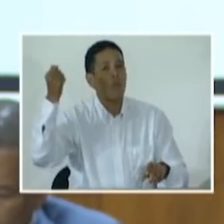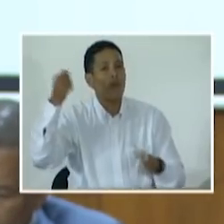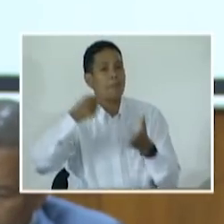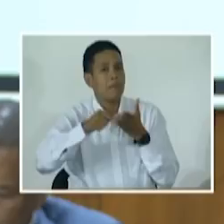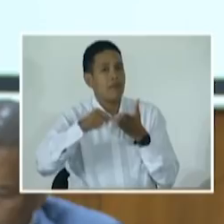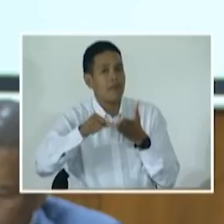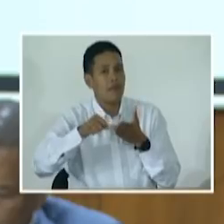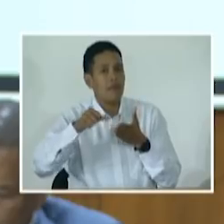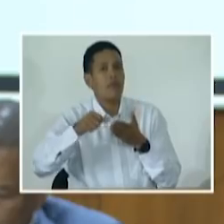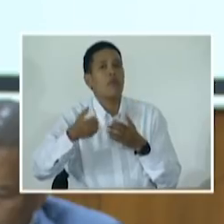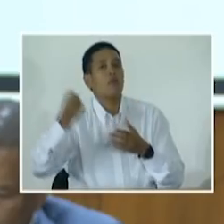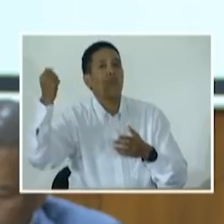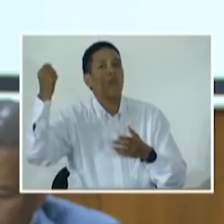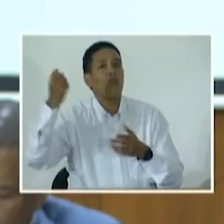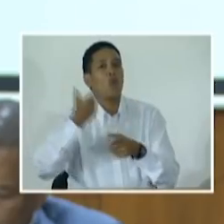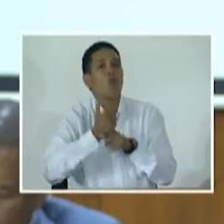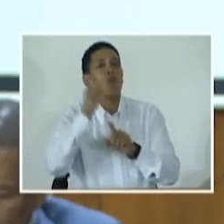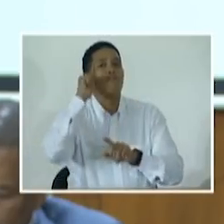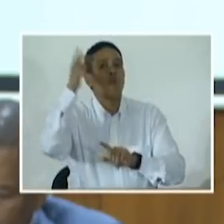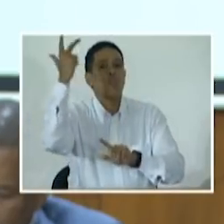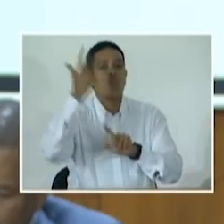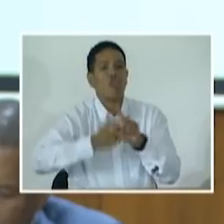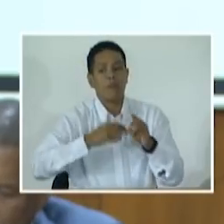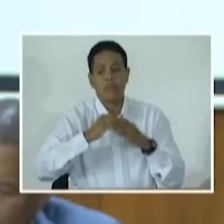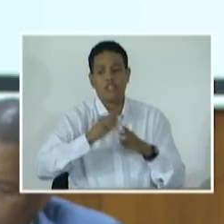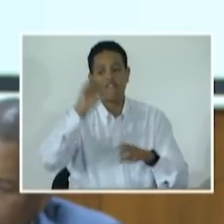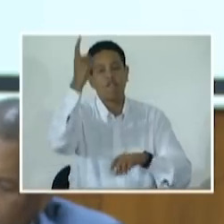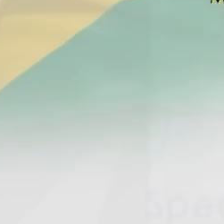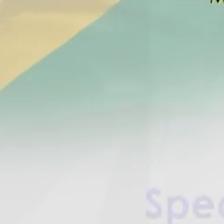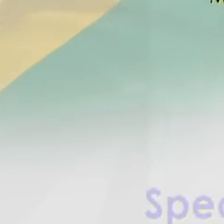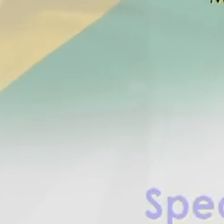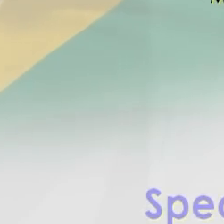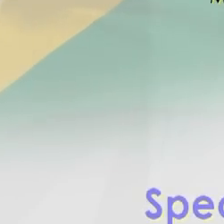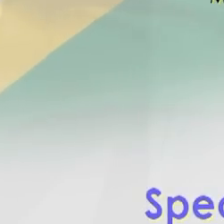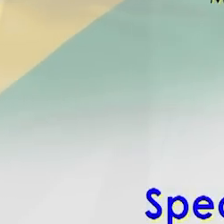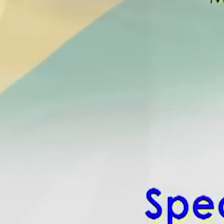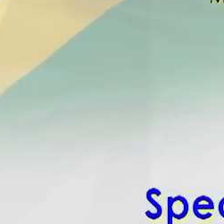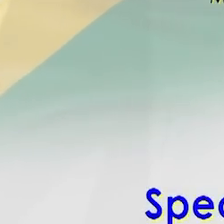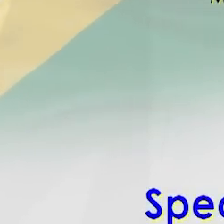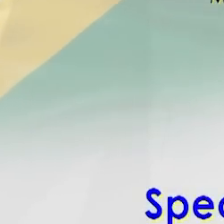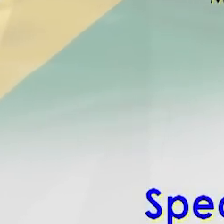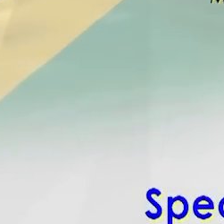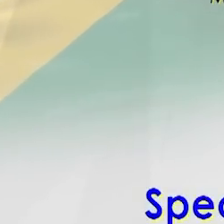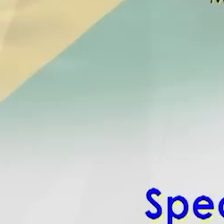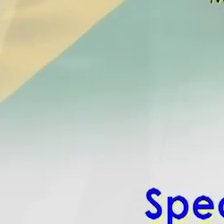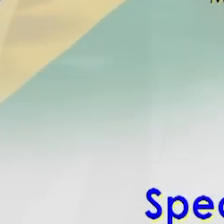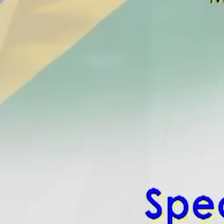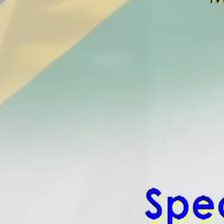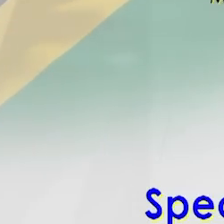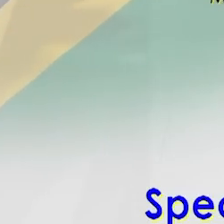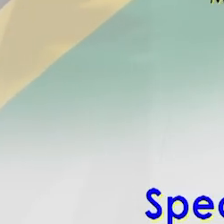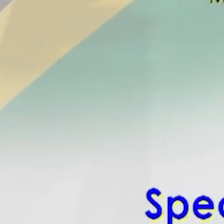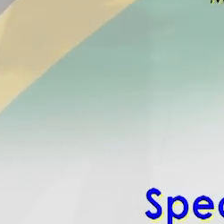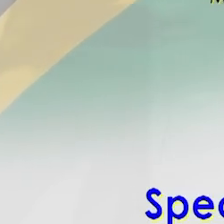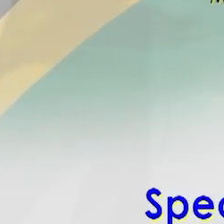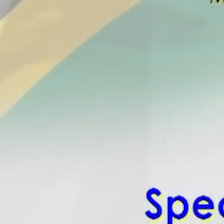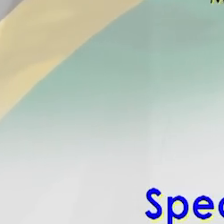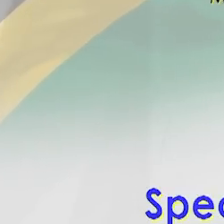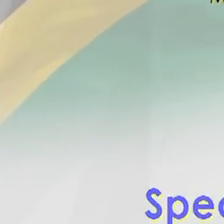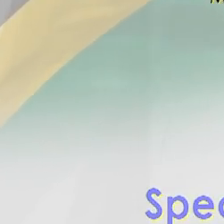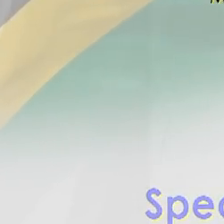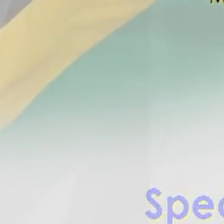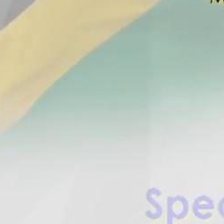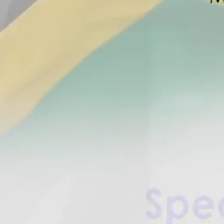on all loan payments for 3 months in the first instance. Mortgagors may also extend the tenure of their loan or reduce